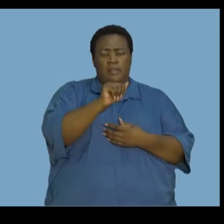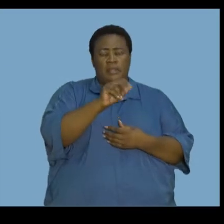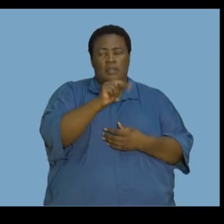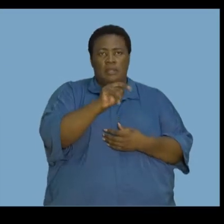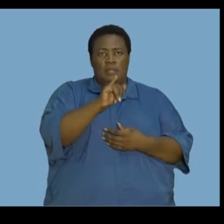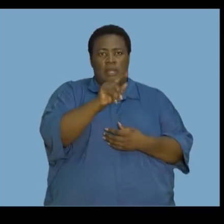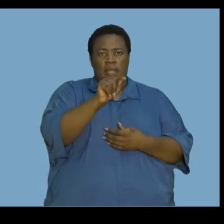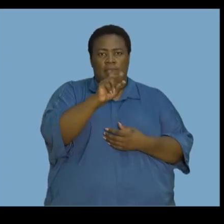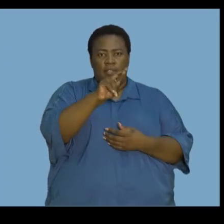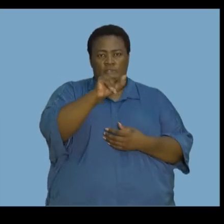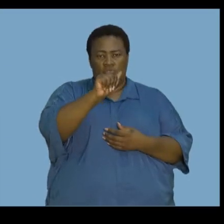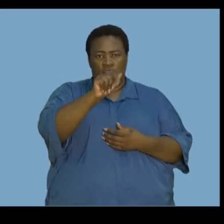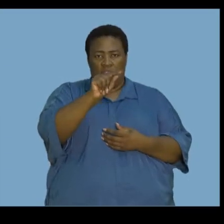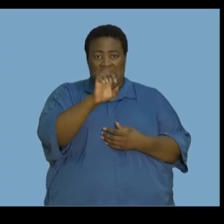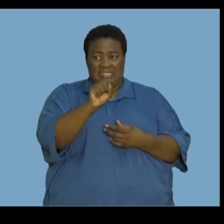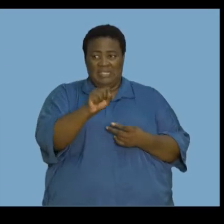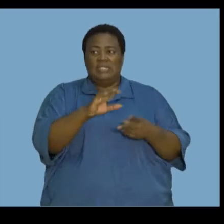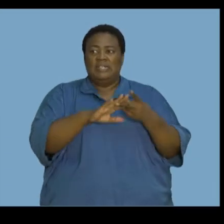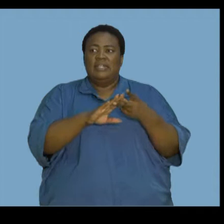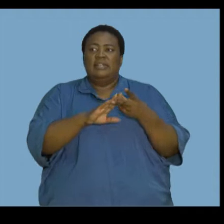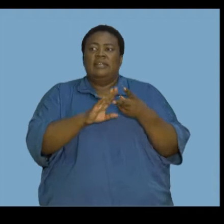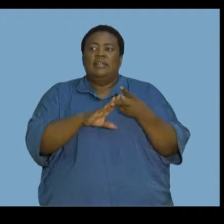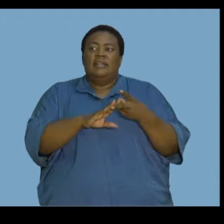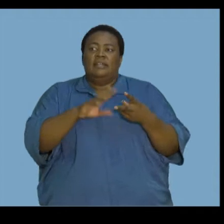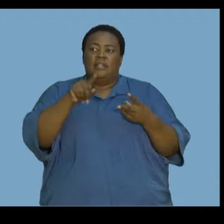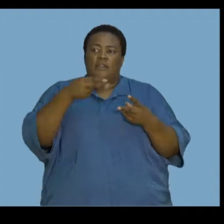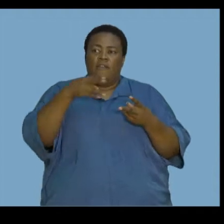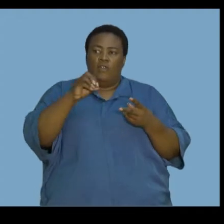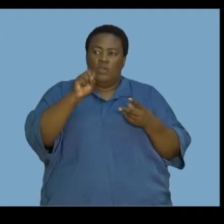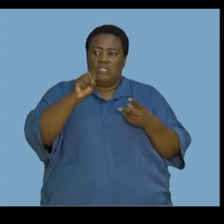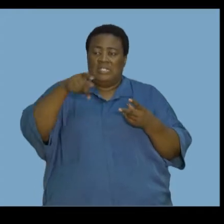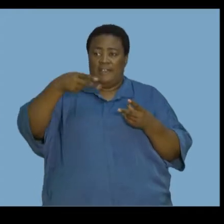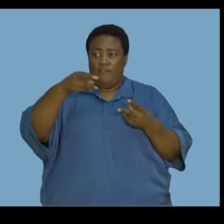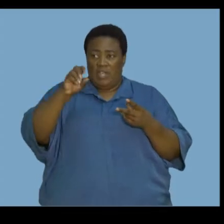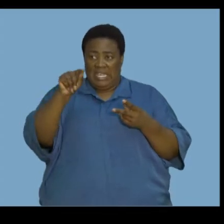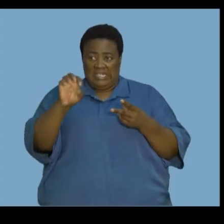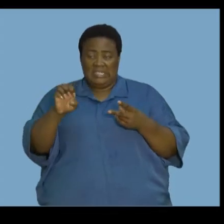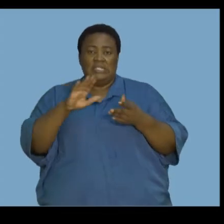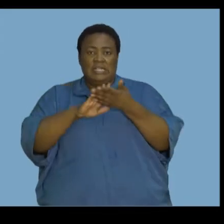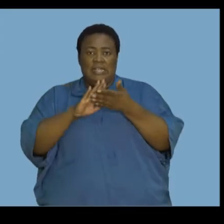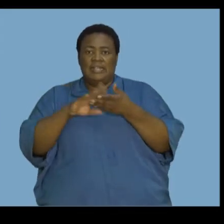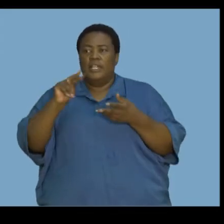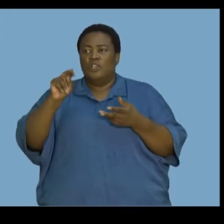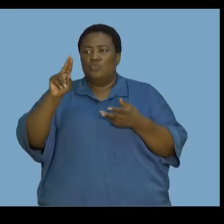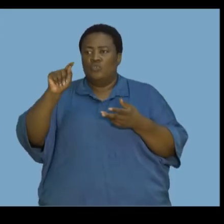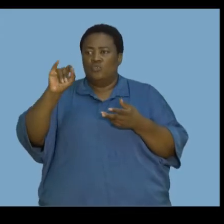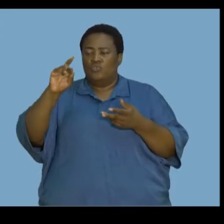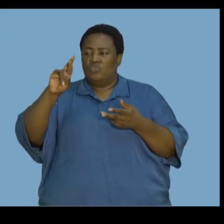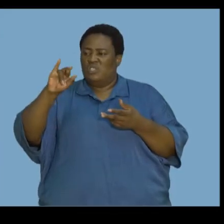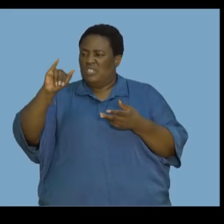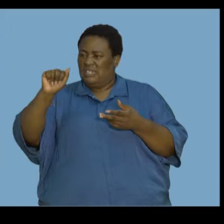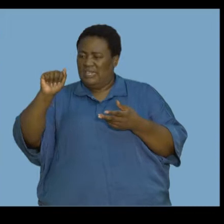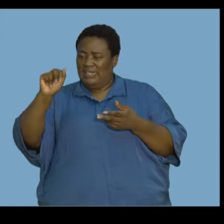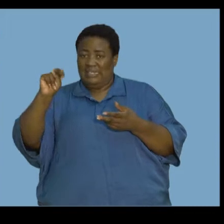and nutrients entering the aquatic ecosystem. Now, nitrates, phosphates, and nutrients are